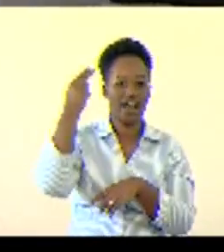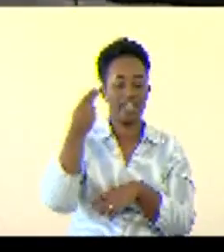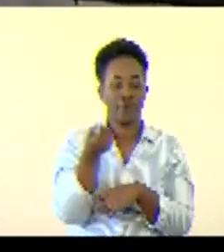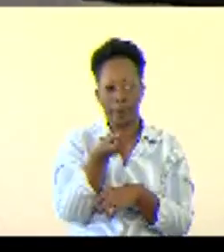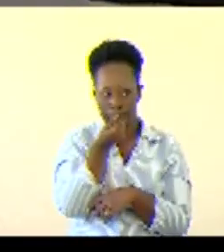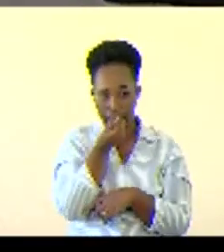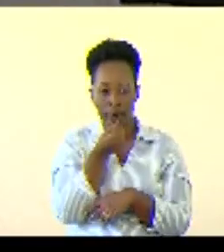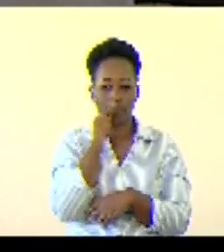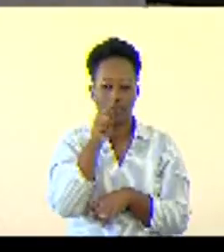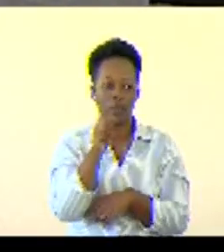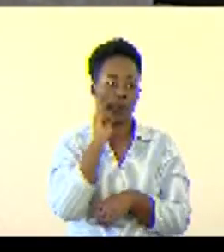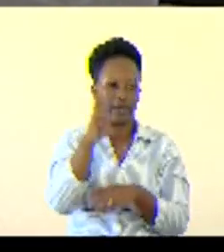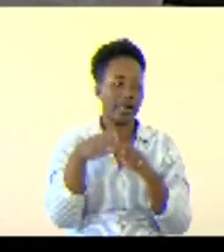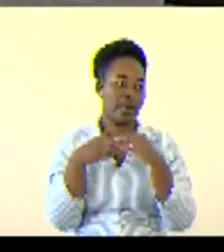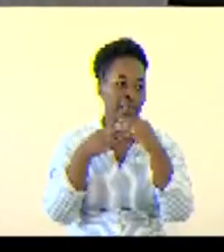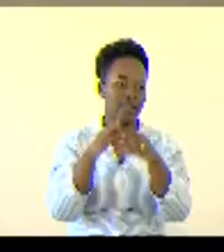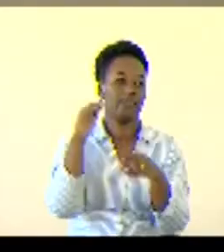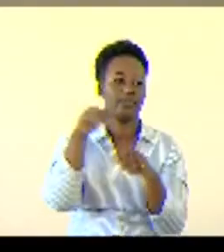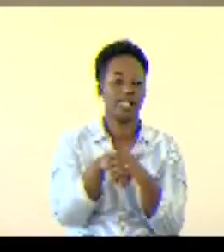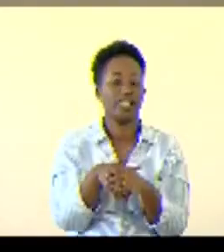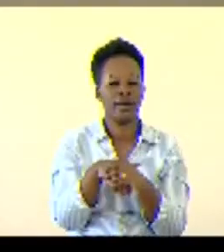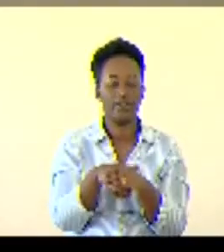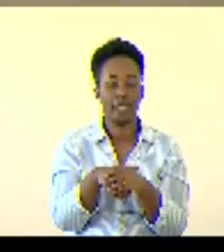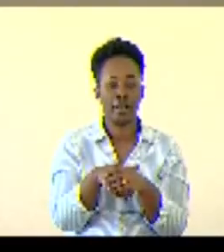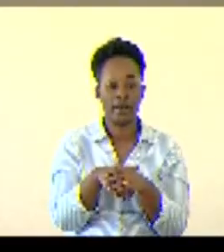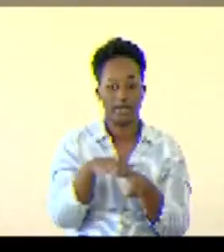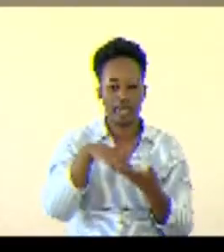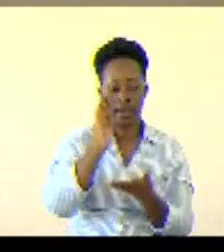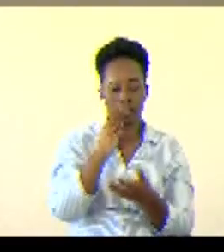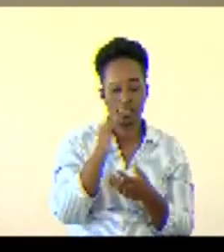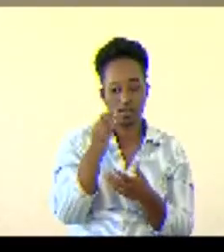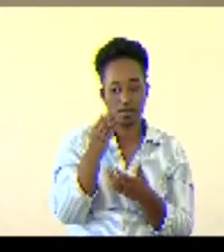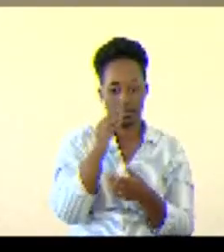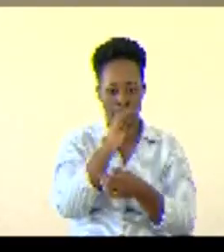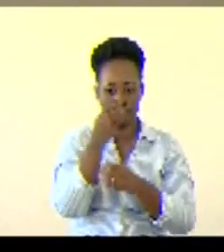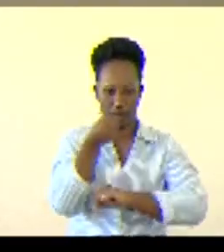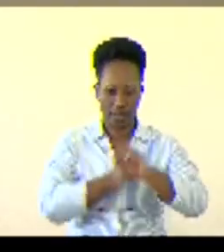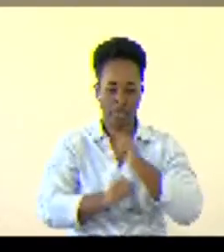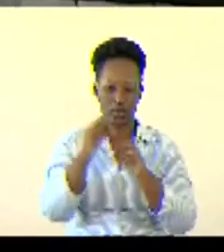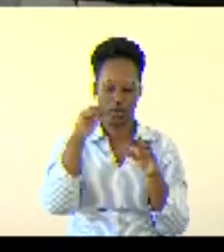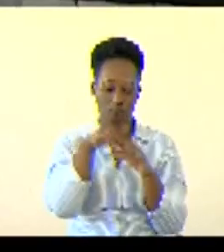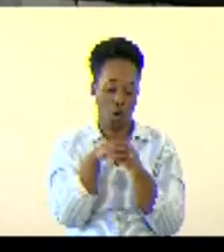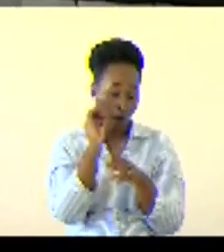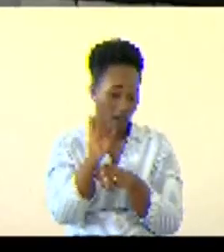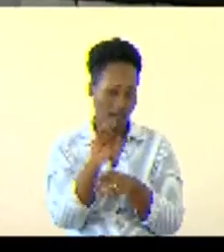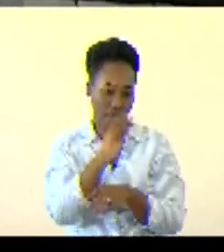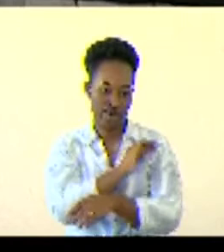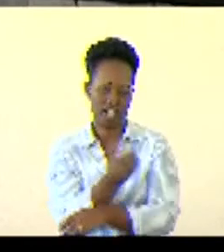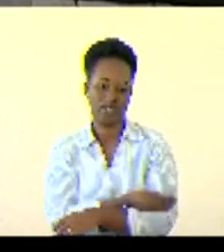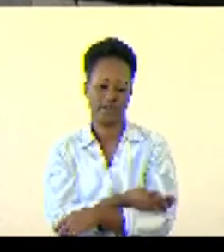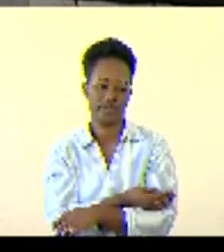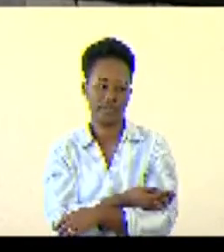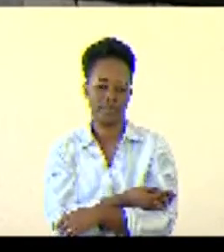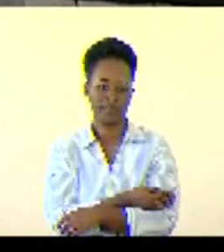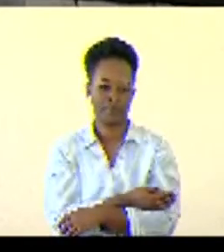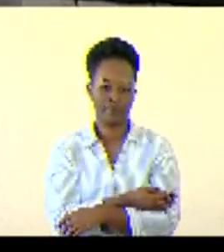eventually that one will lead into a release production of energy. So that involves in release of energy during